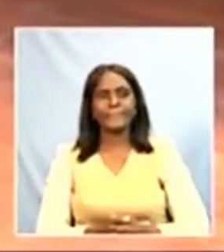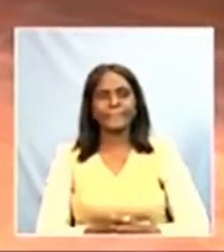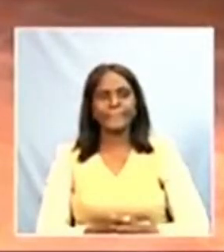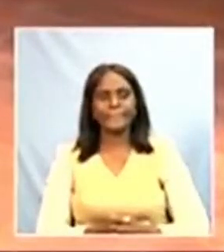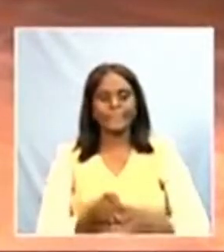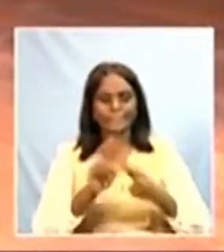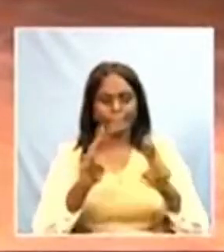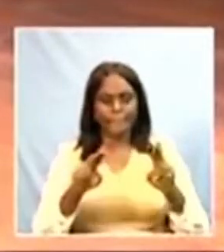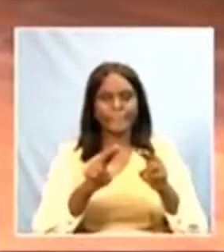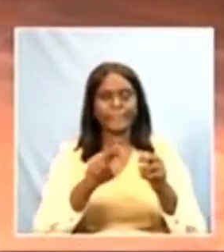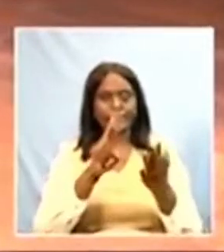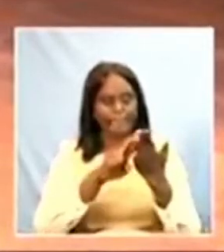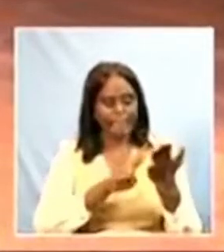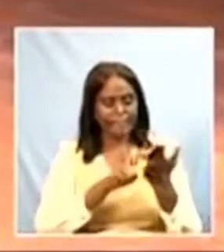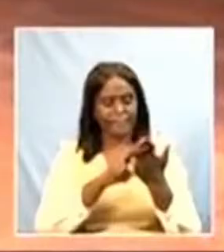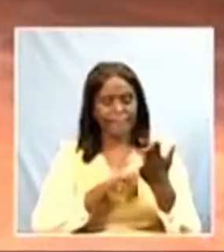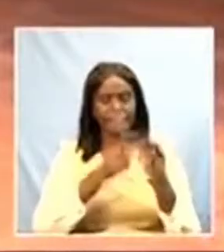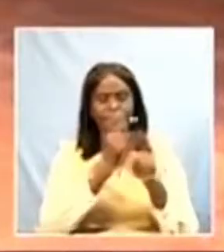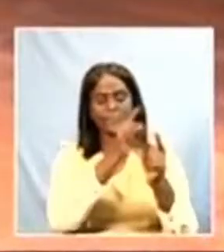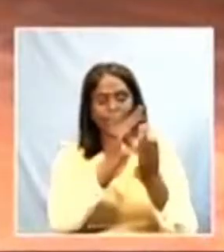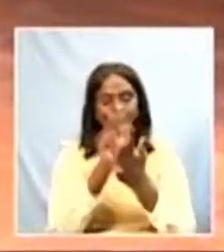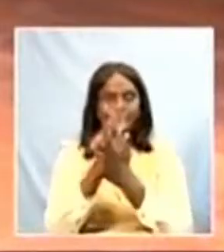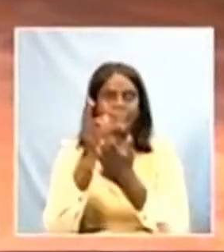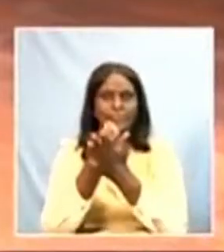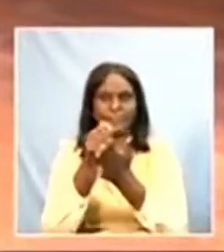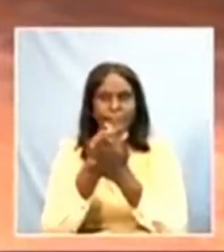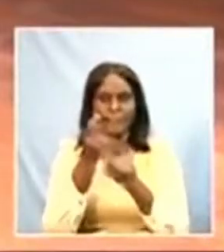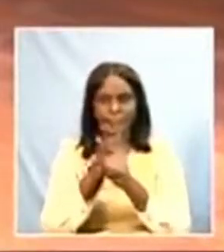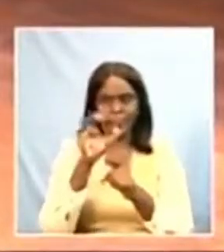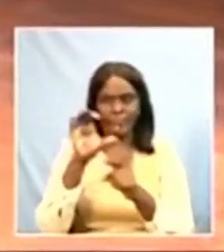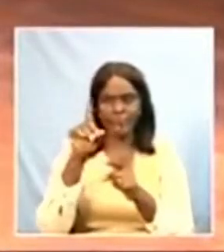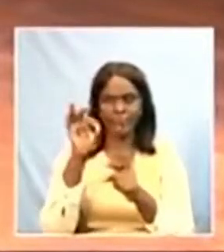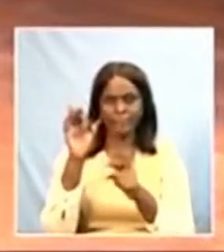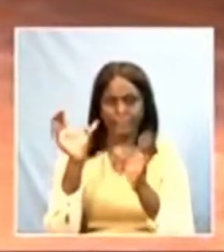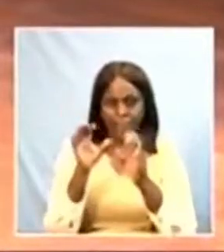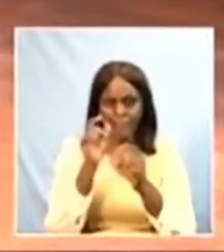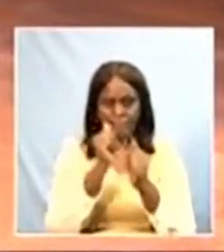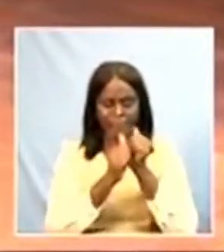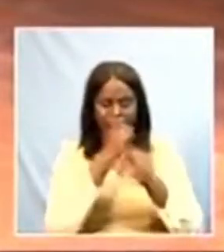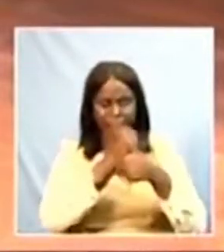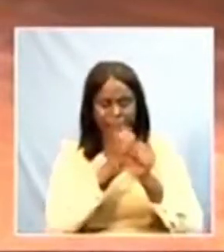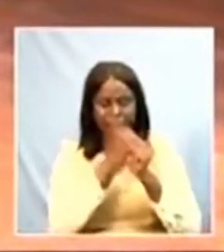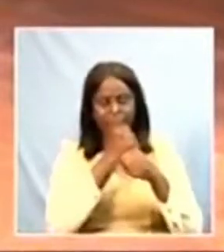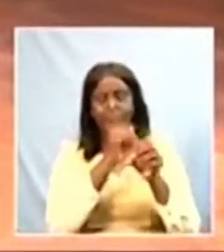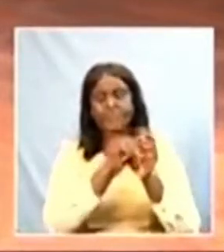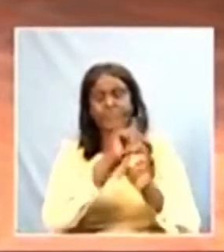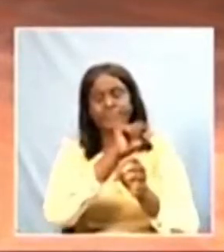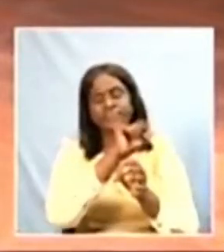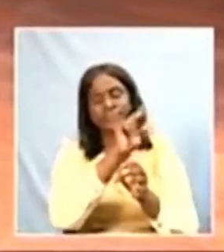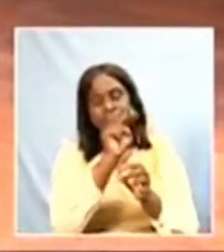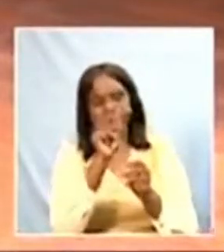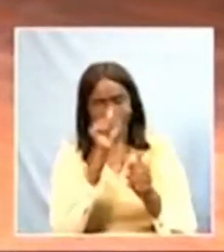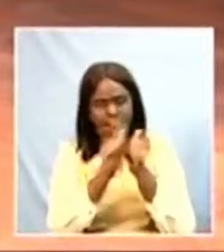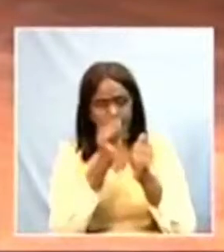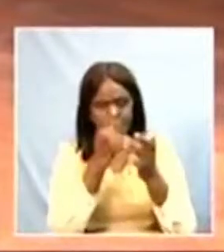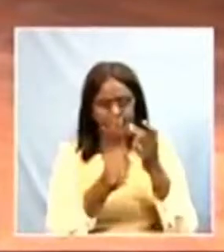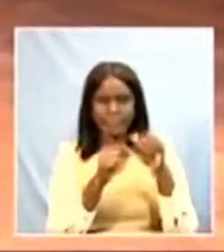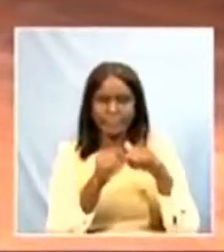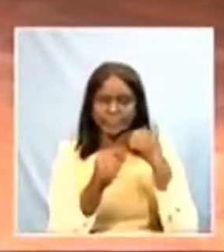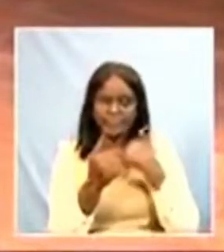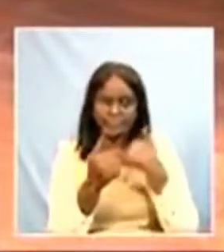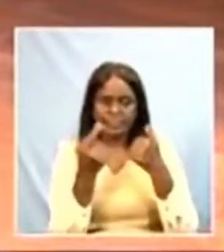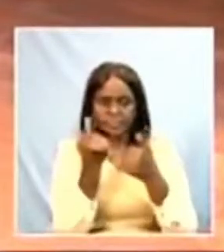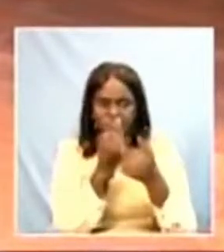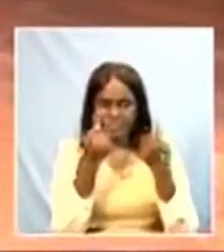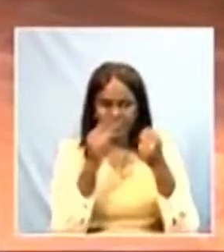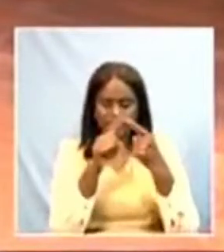Chair, it is minuted from the approved amounts from the CDF committee of that was constituted in 2022, because what we are basically